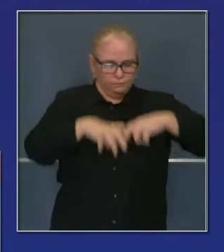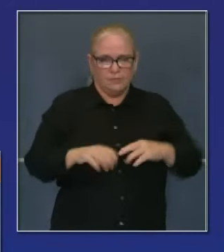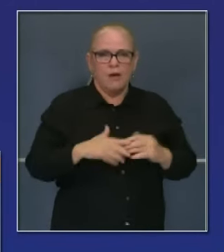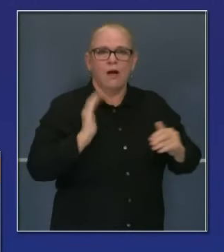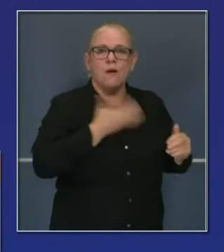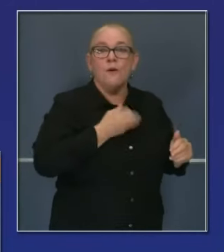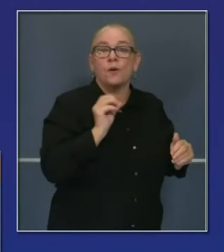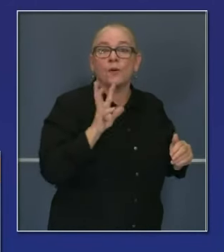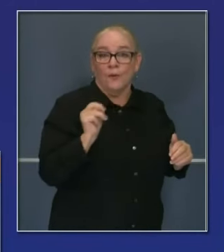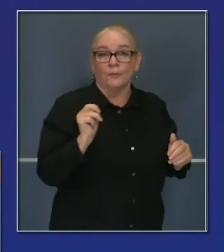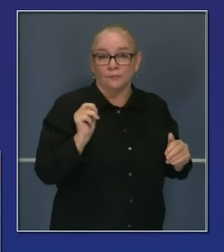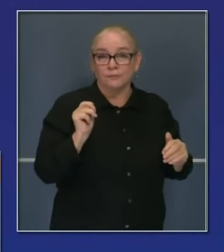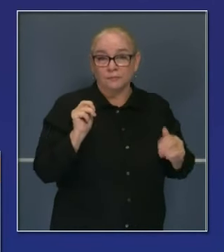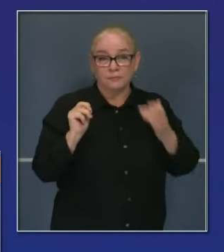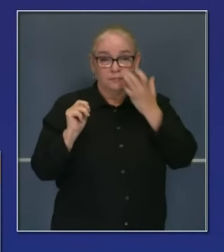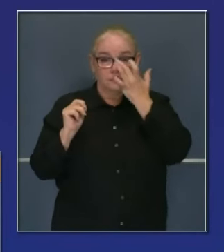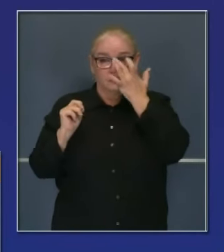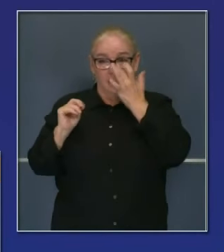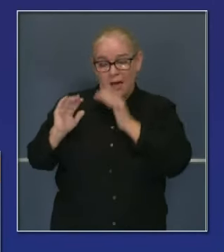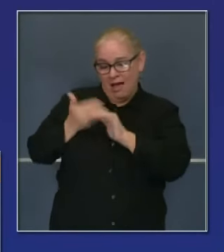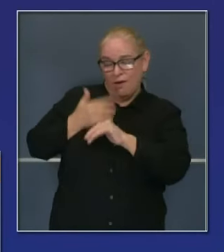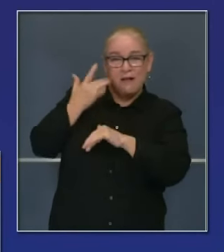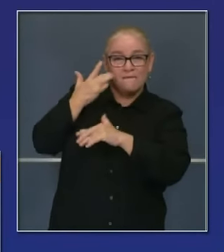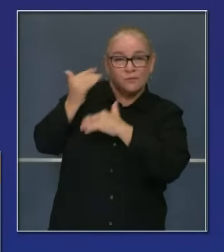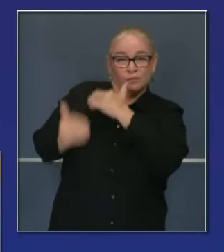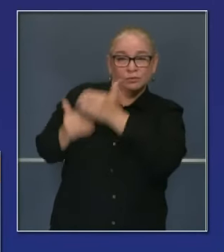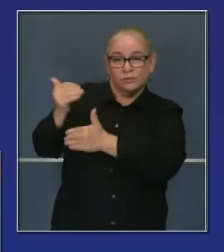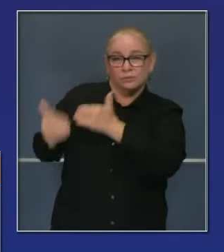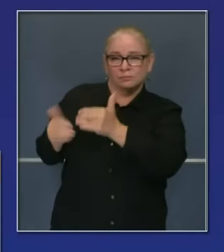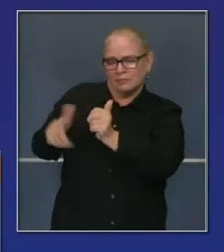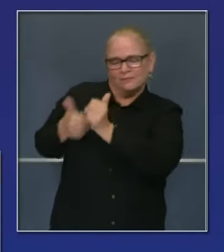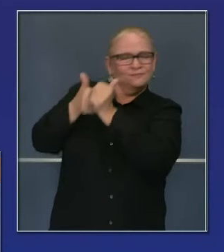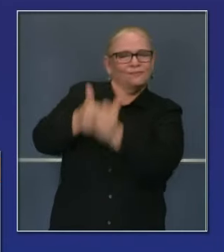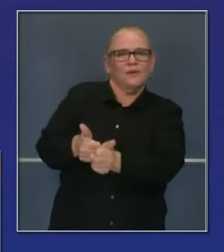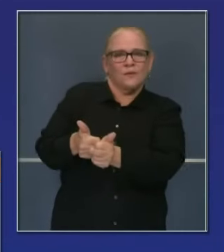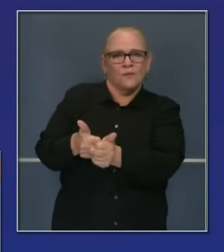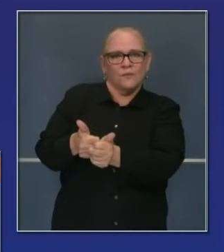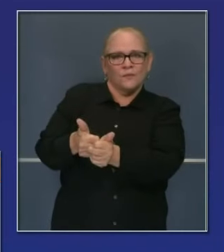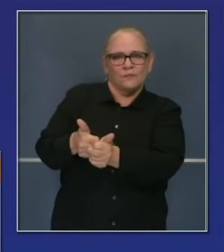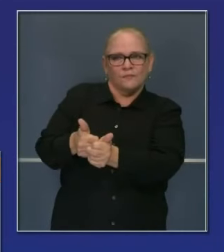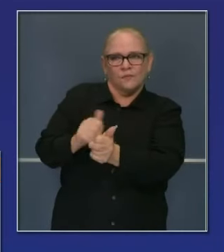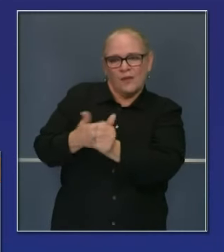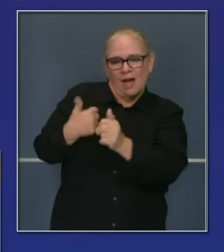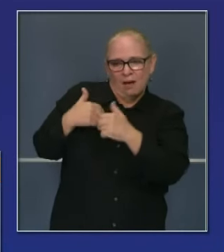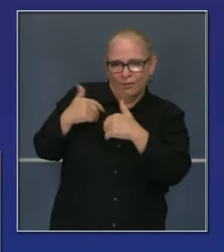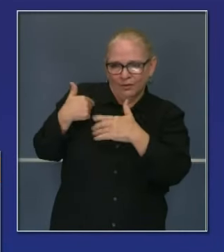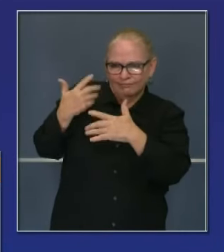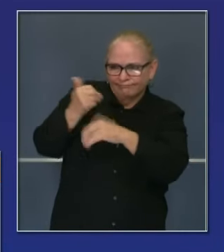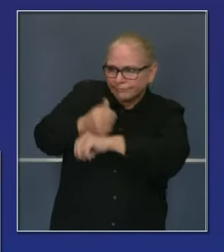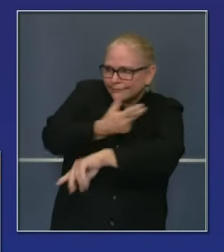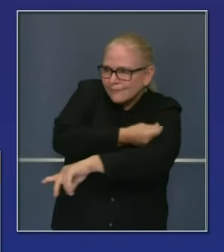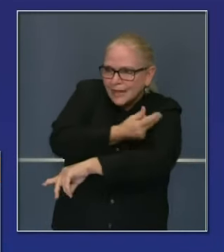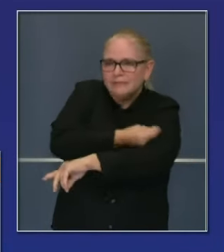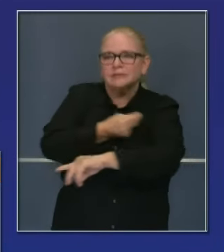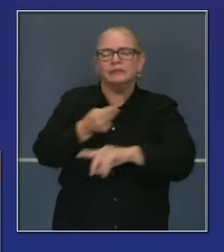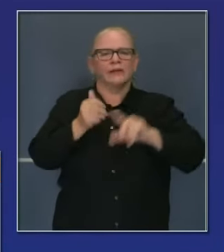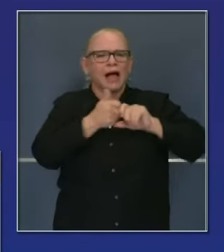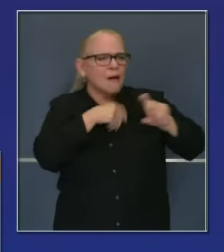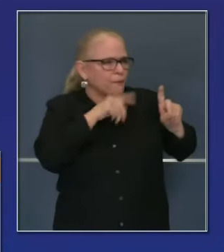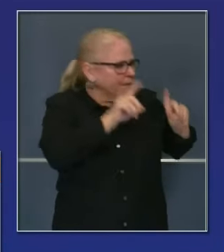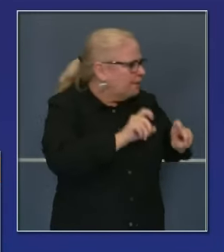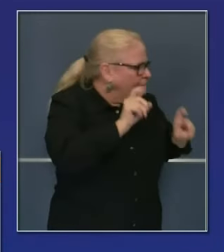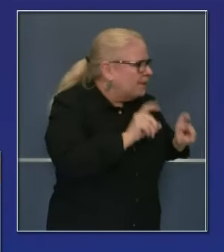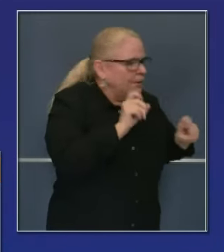and procedures related to vaccine trials. Let me just give you a sense here. You can see this slide of some of their expertise